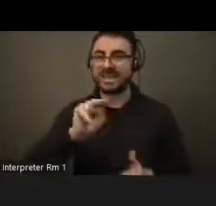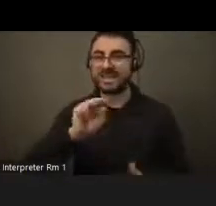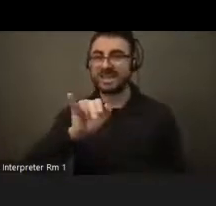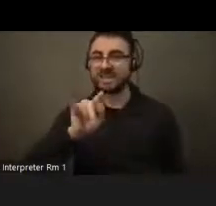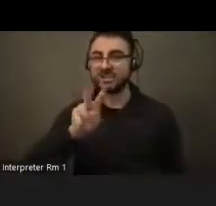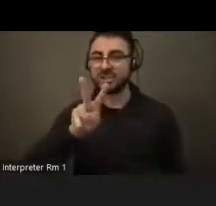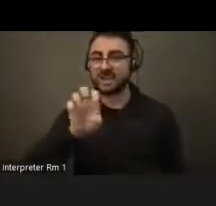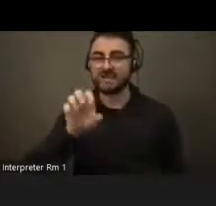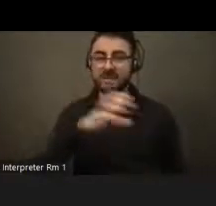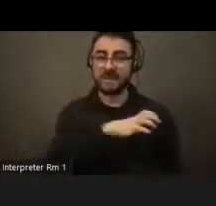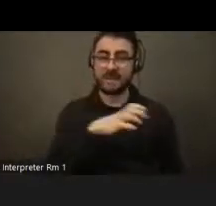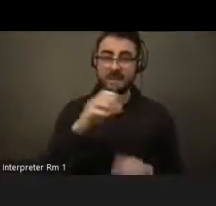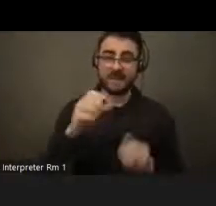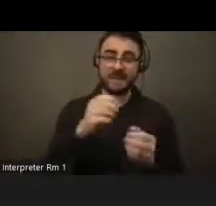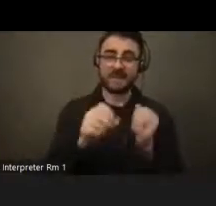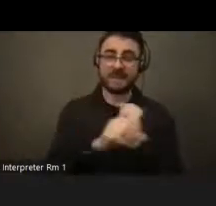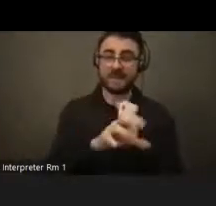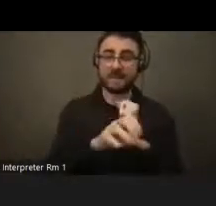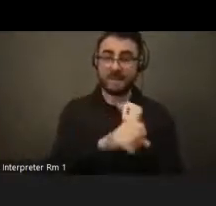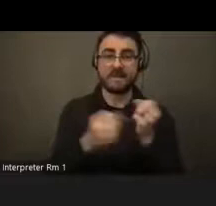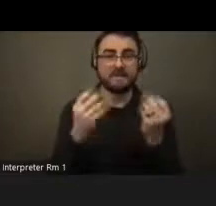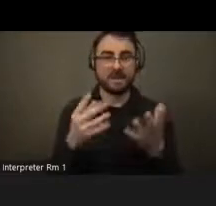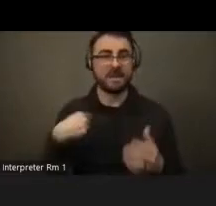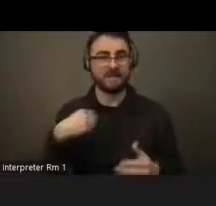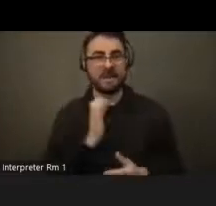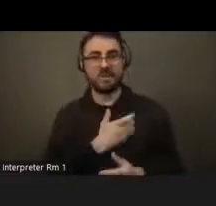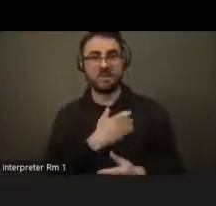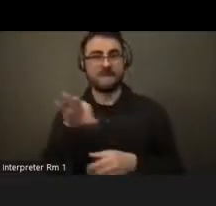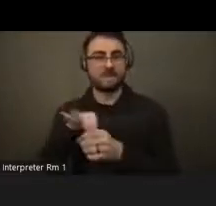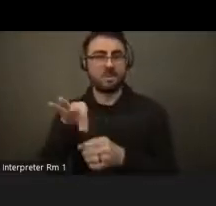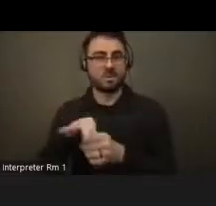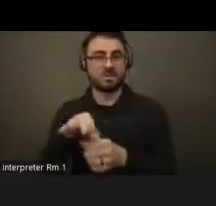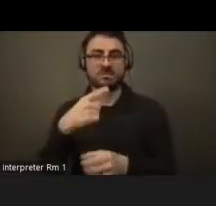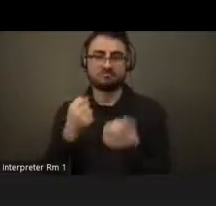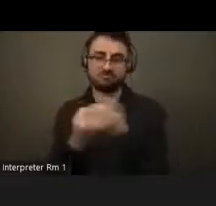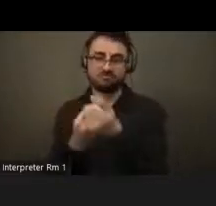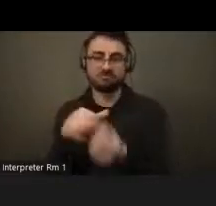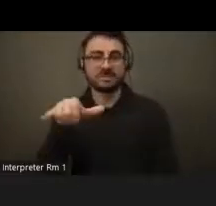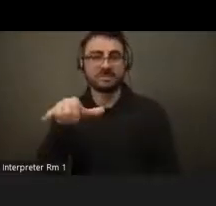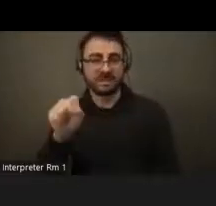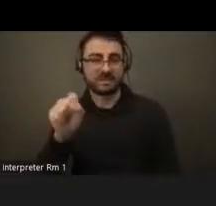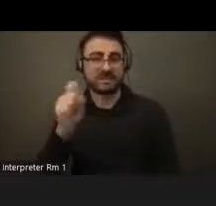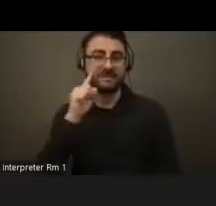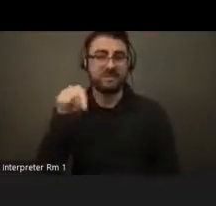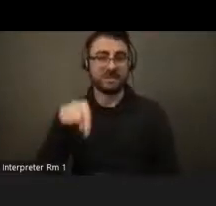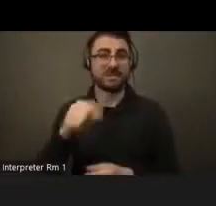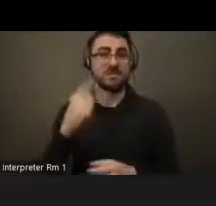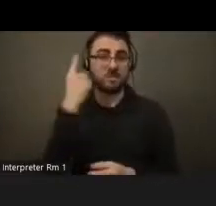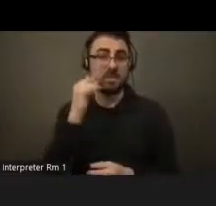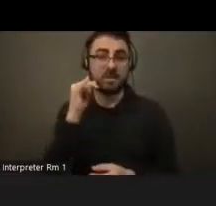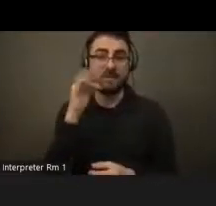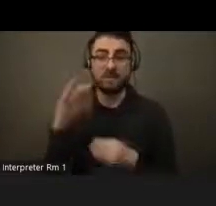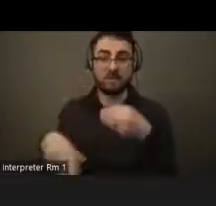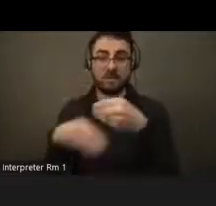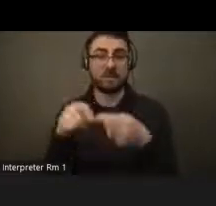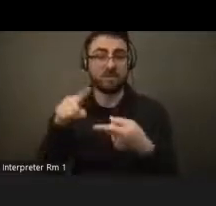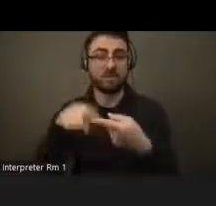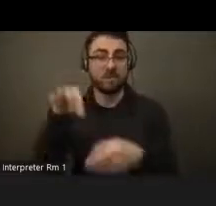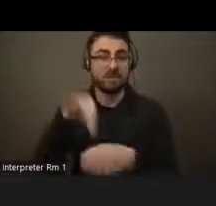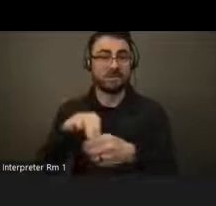members voted yes on the resolution. So I was wondering if you'd help us support and bring this initiative to the ballot.